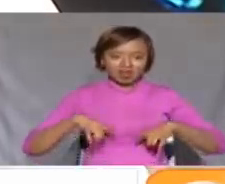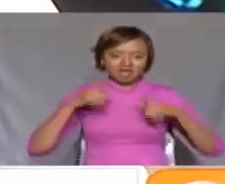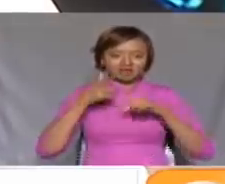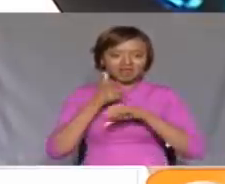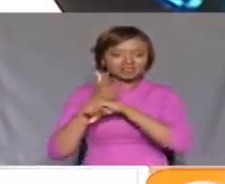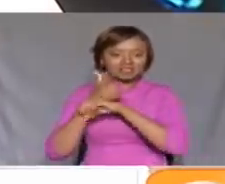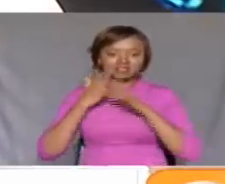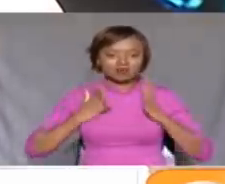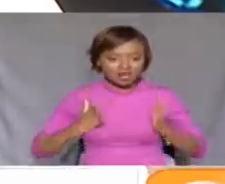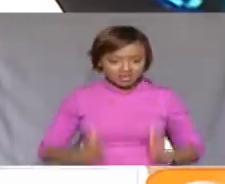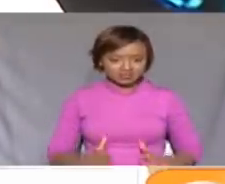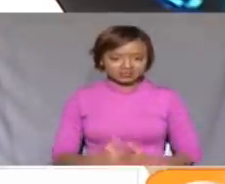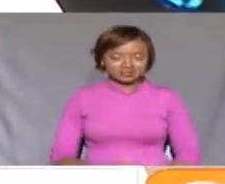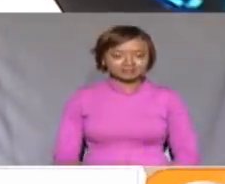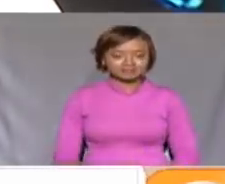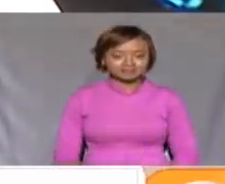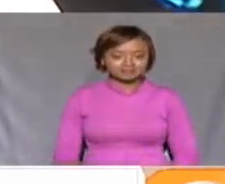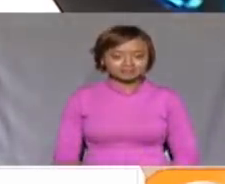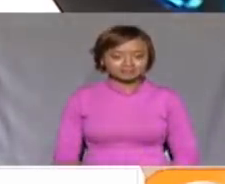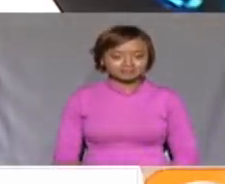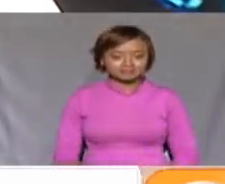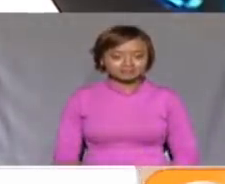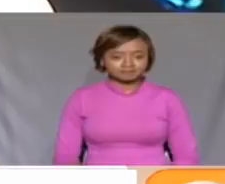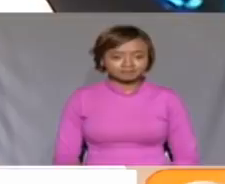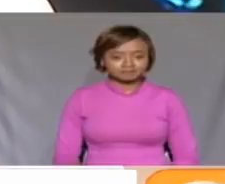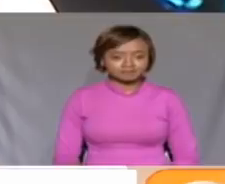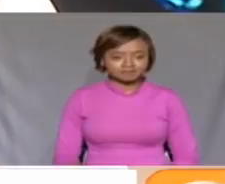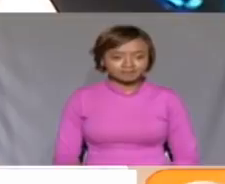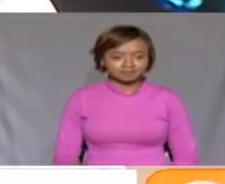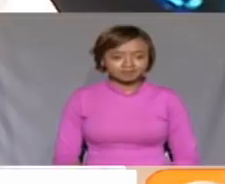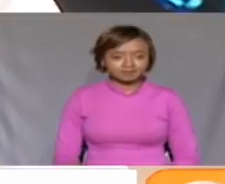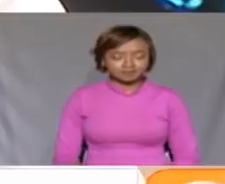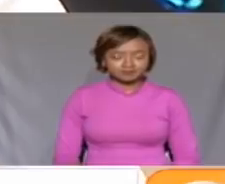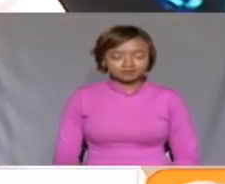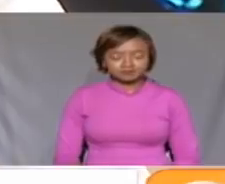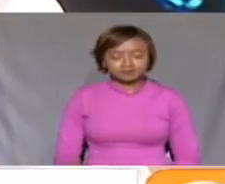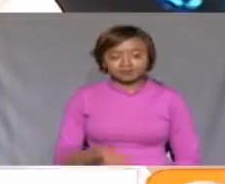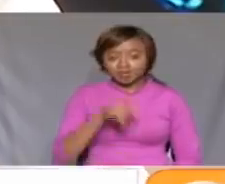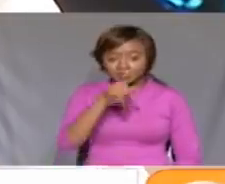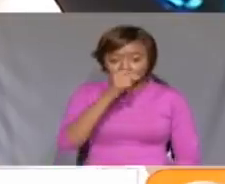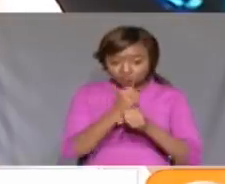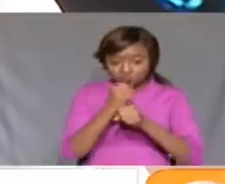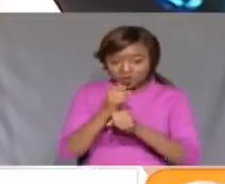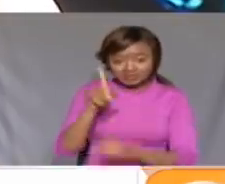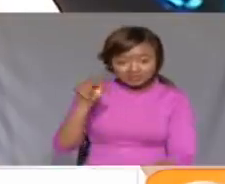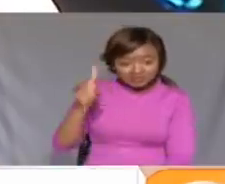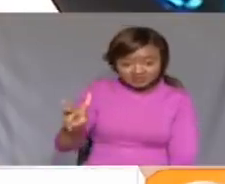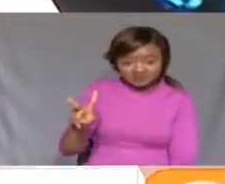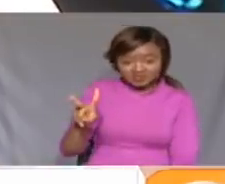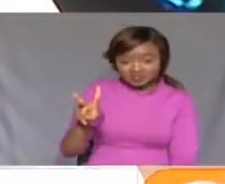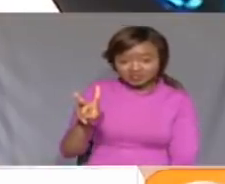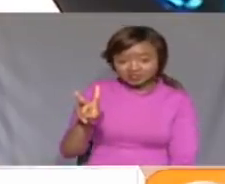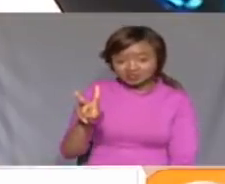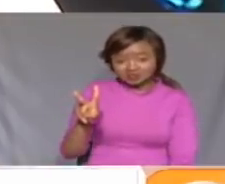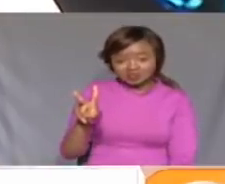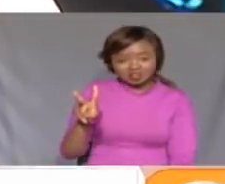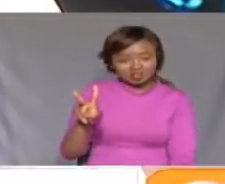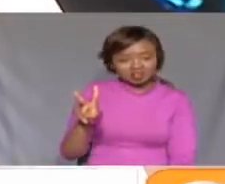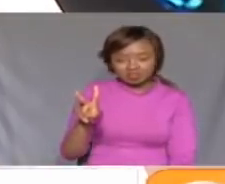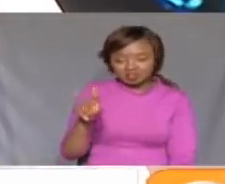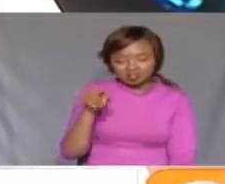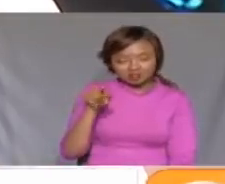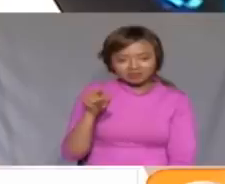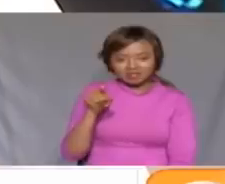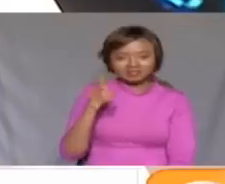journalist. Let me start by saying a career in television journalism is an exacting